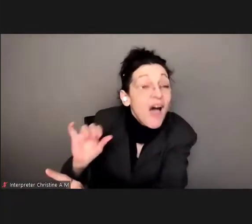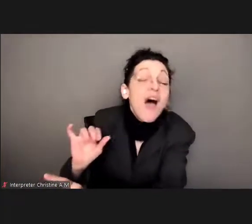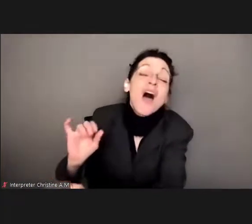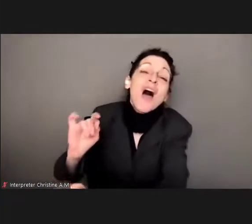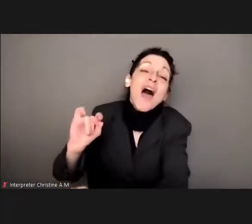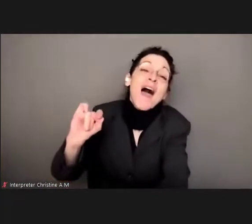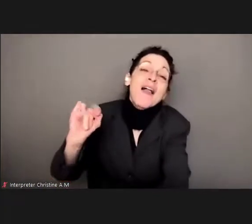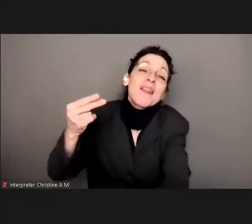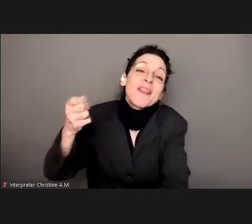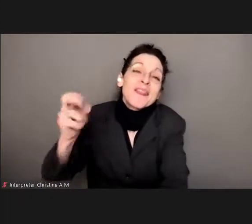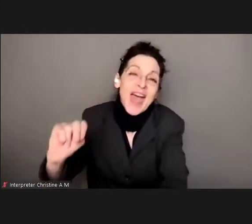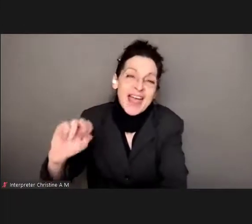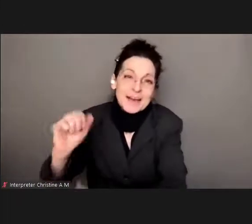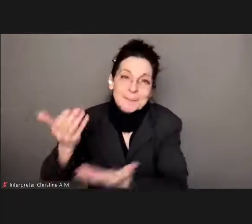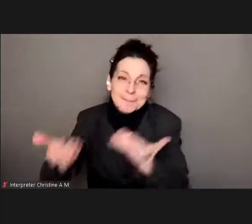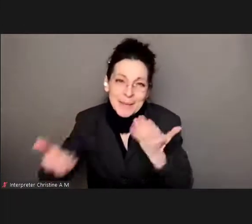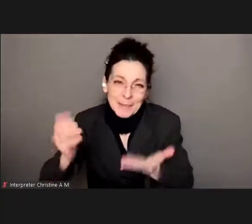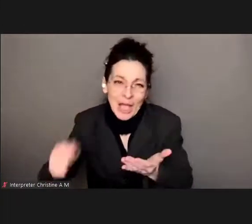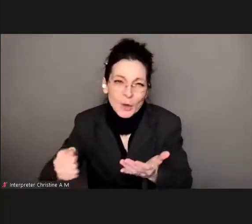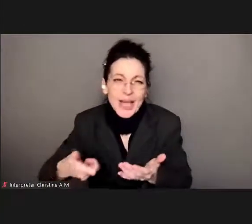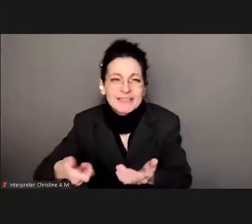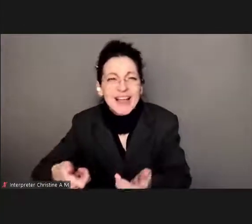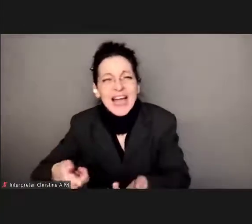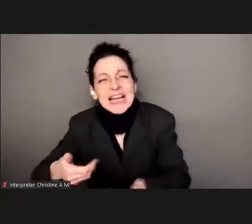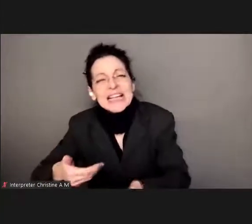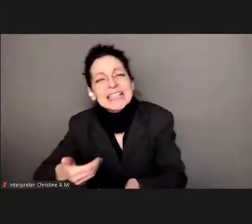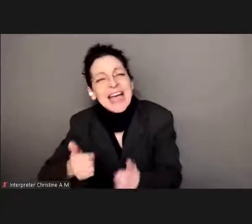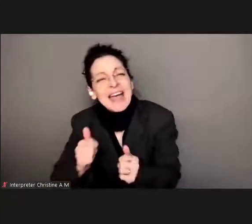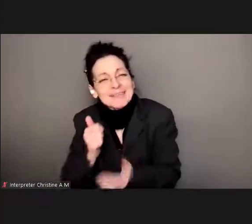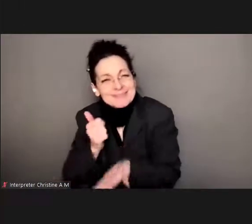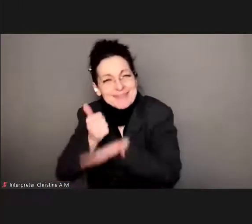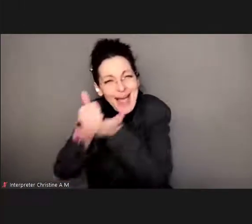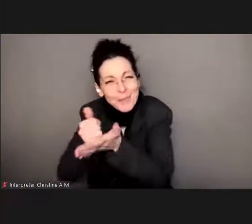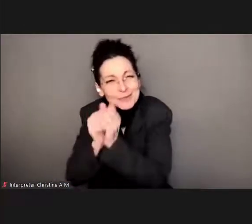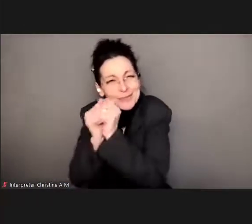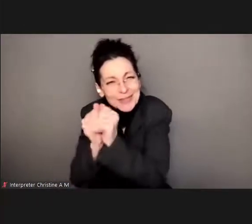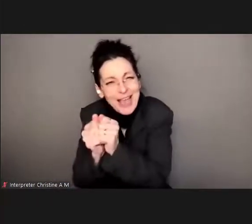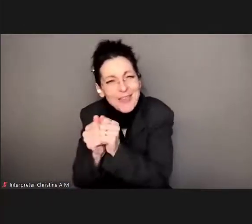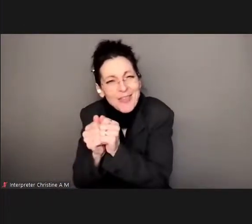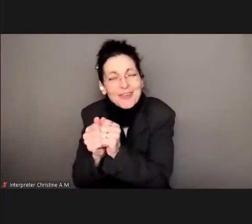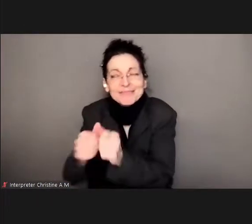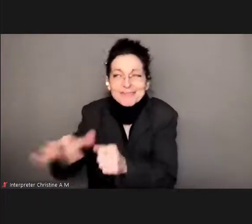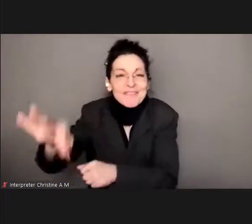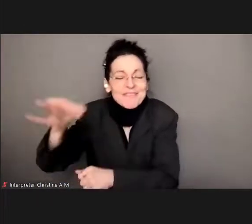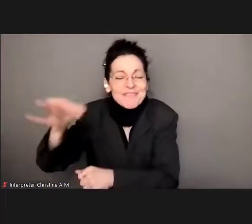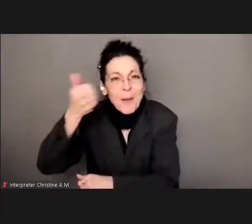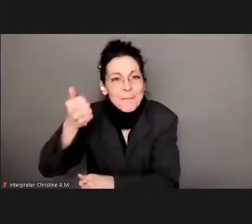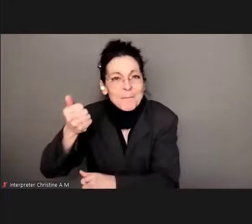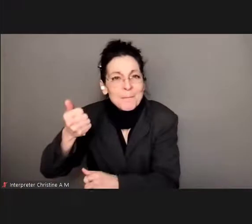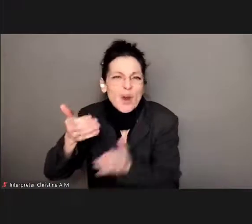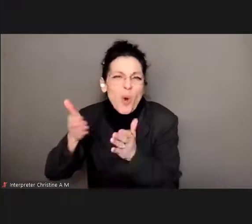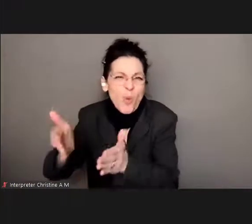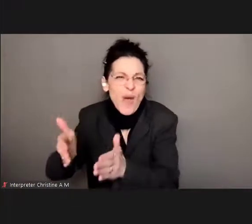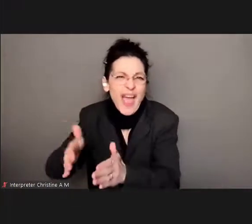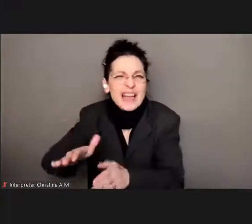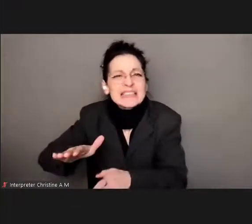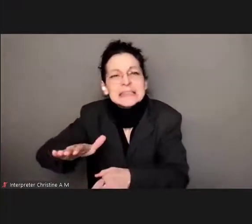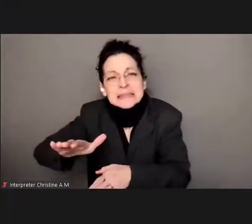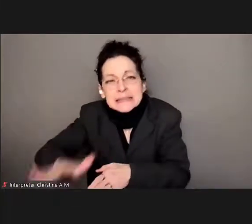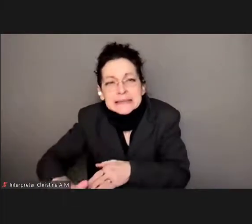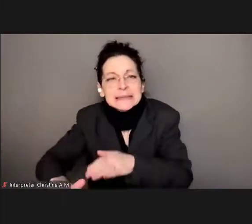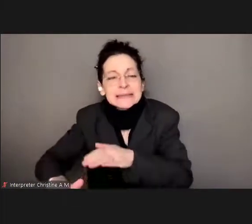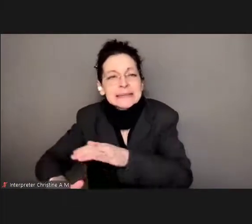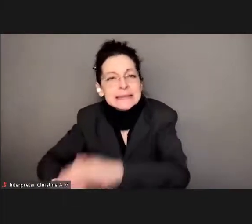I'm sure people could think of counterexamples, but in my opinion, it's not that hard to design a class where students are disincentivized to